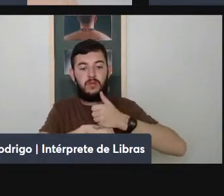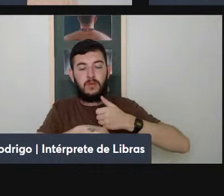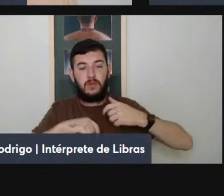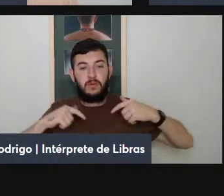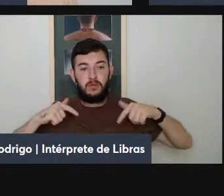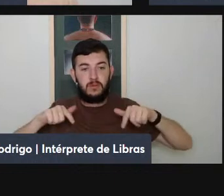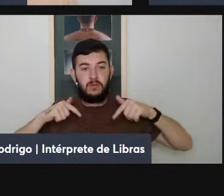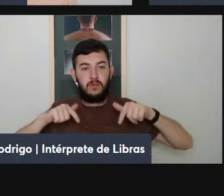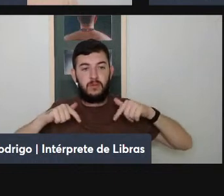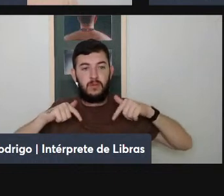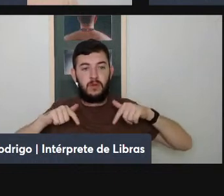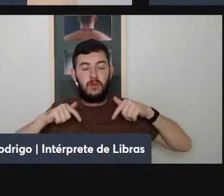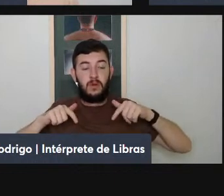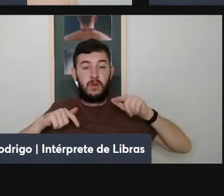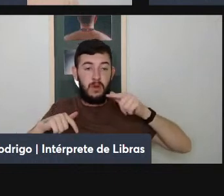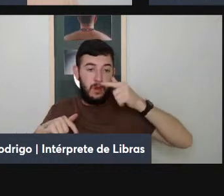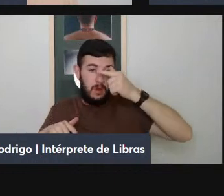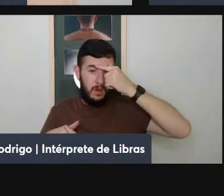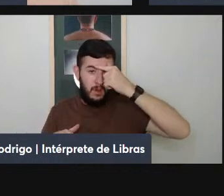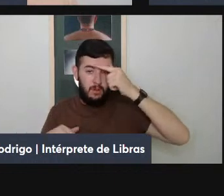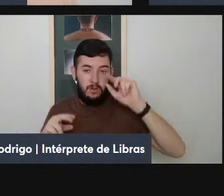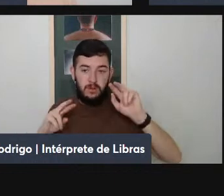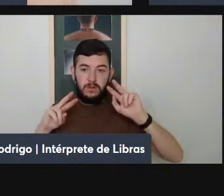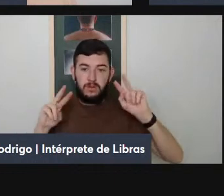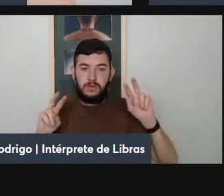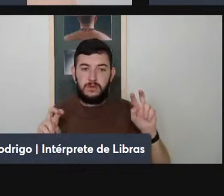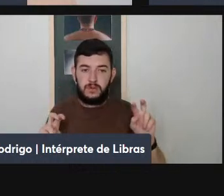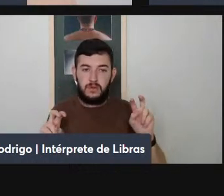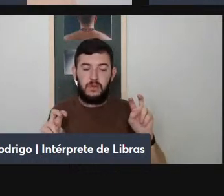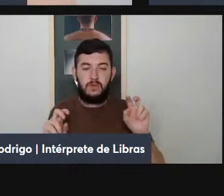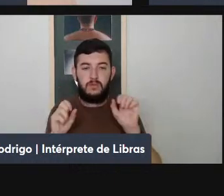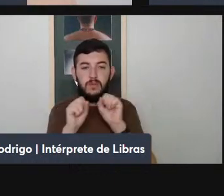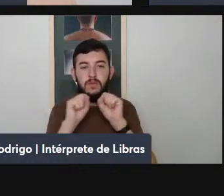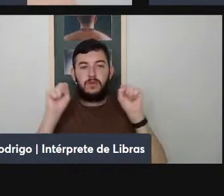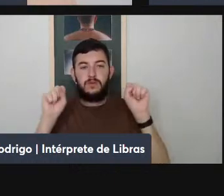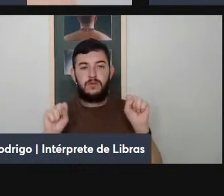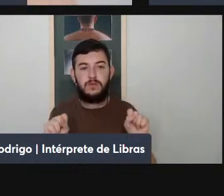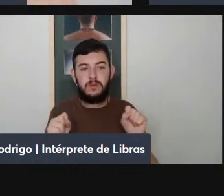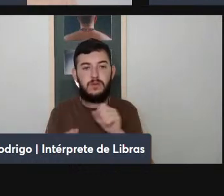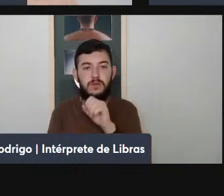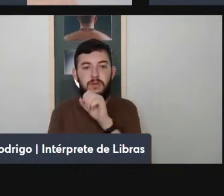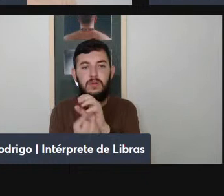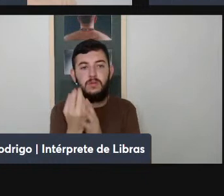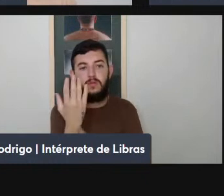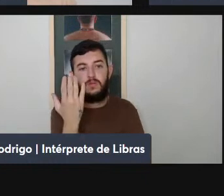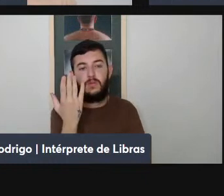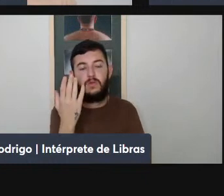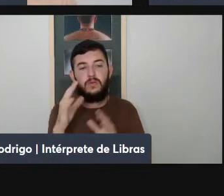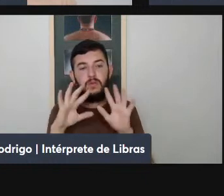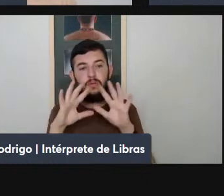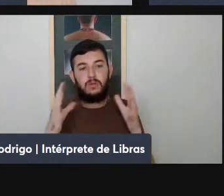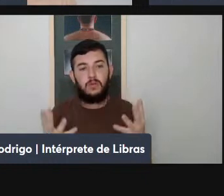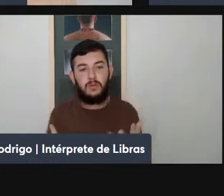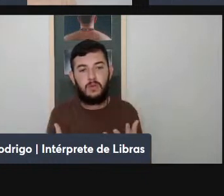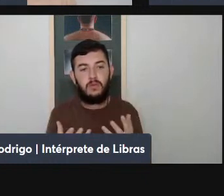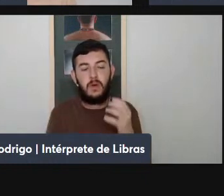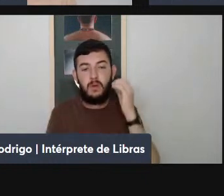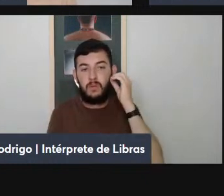uma consciência sobre esse sistema de produção global de conhecimento,